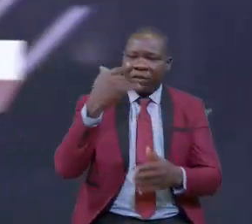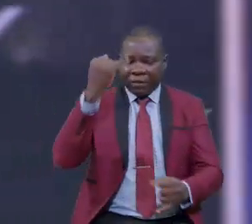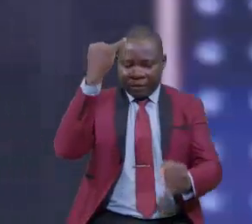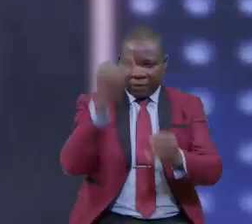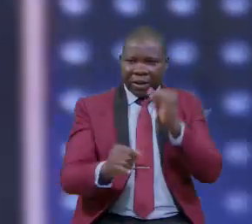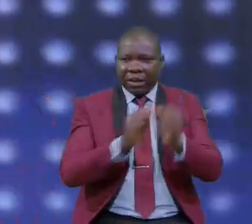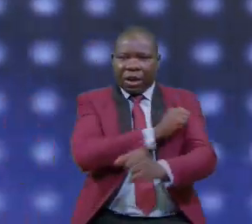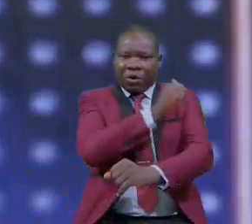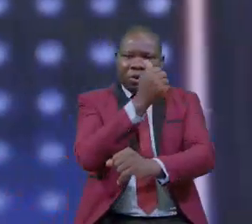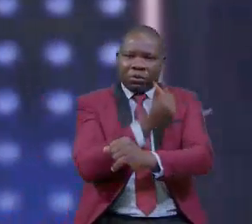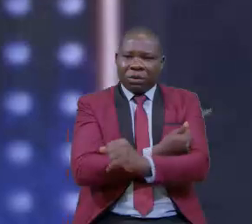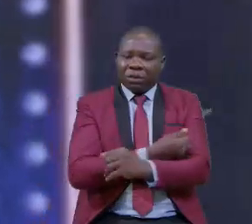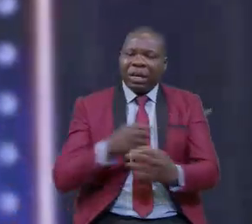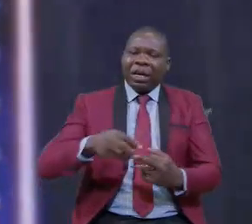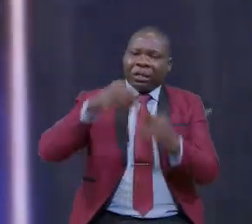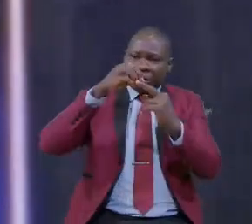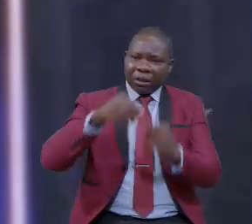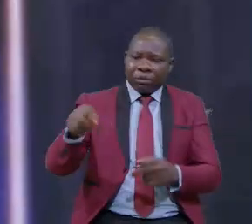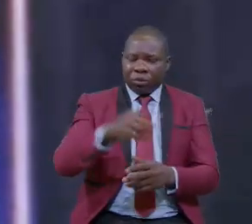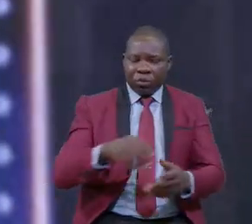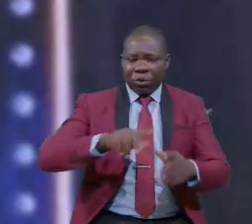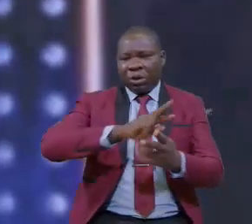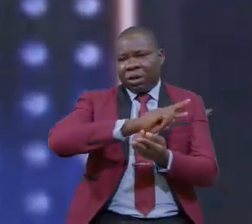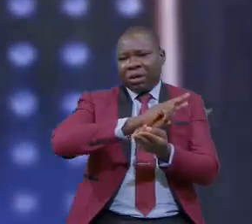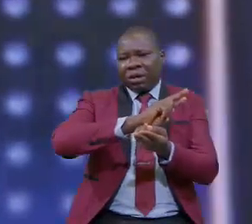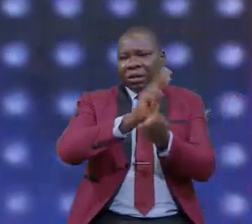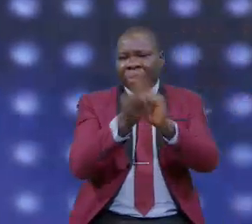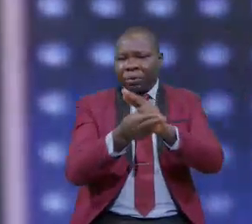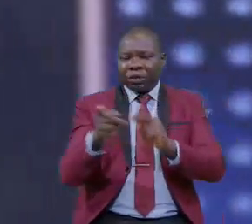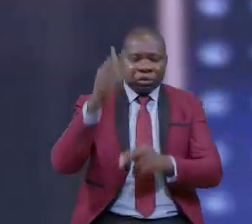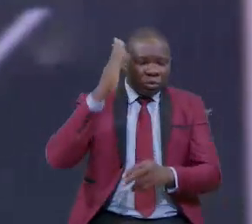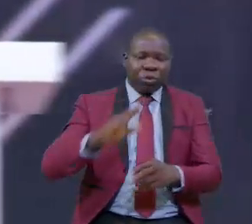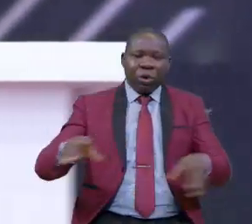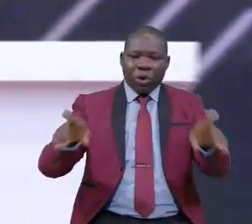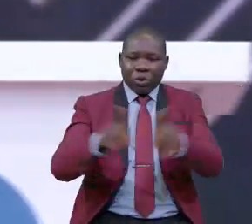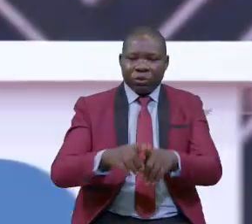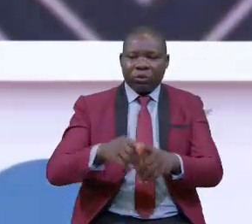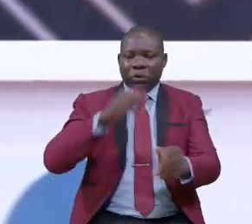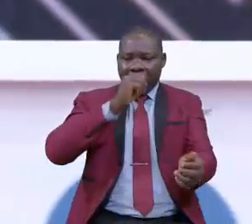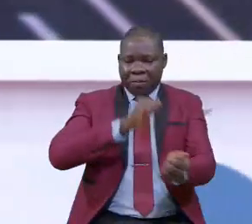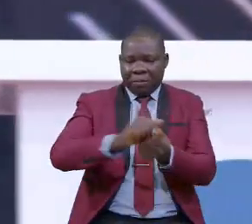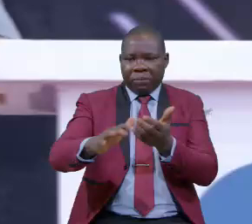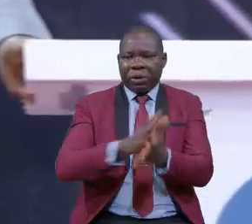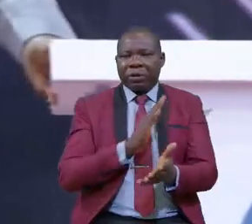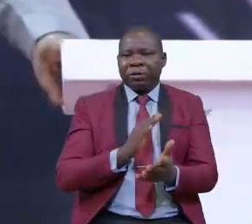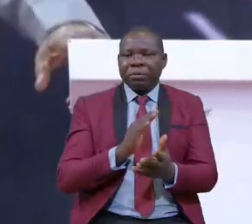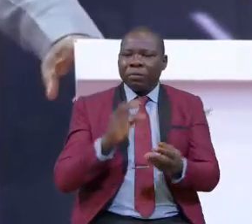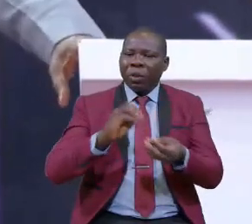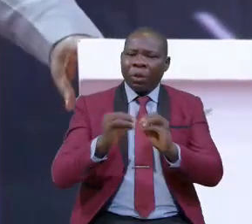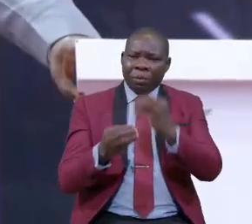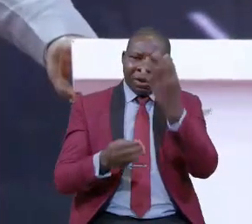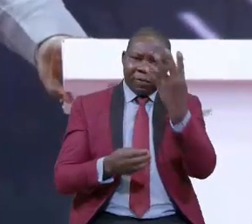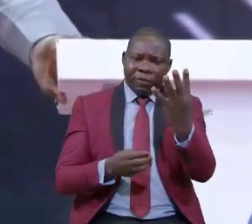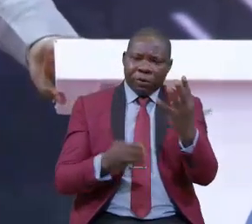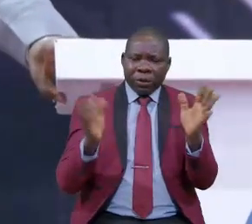shall likewise perish. Look at number four. Number four is that Jesus ministered with faith